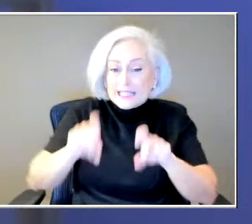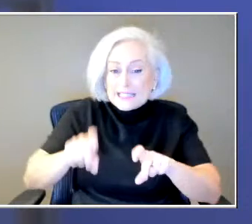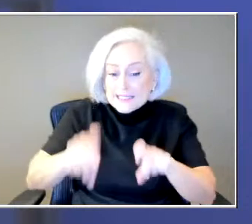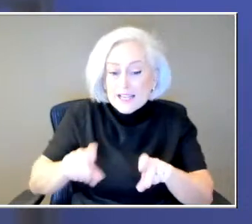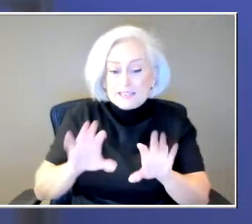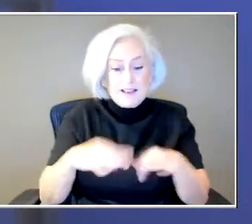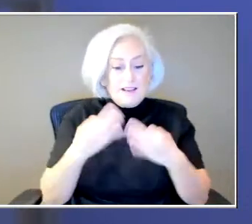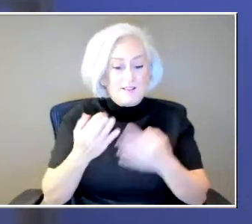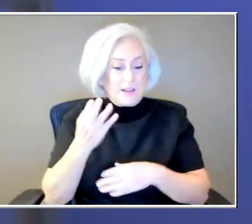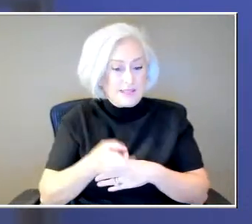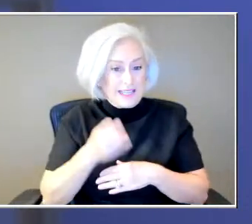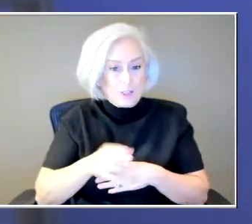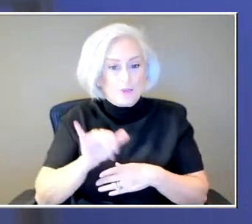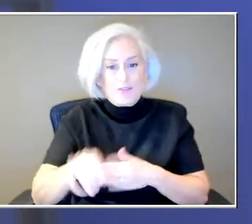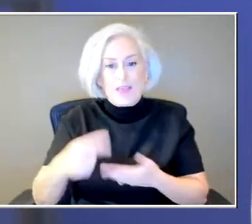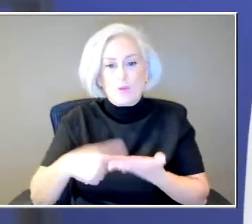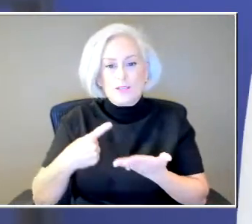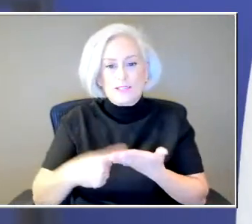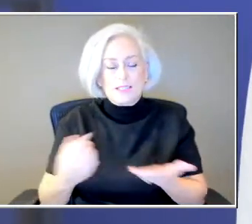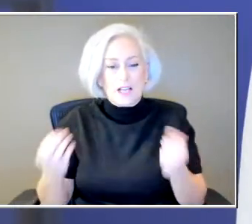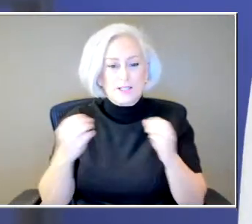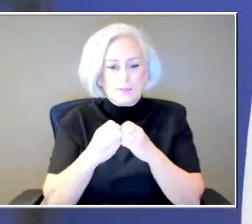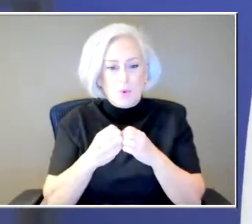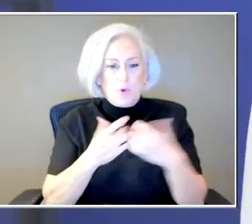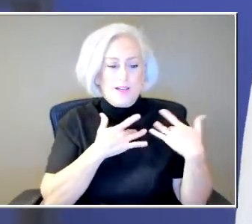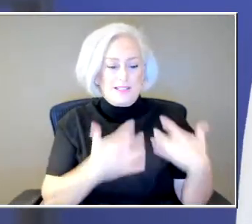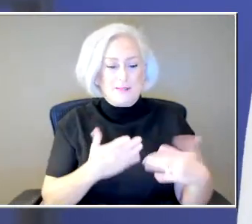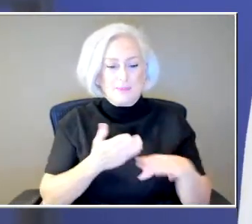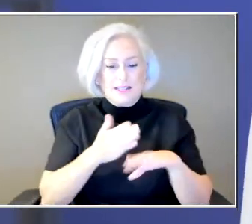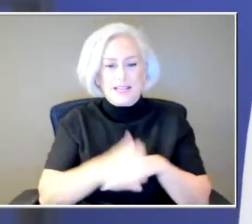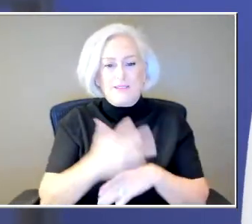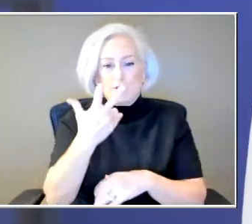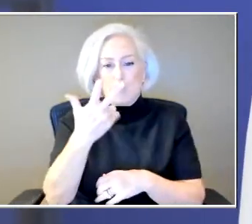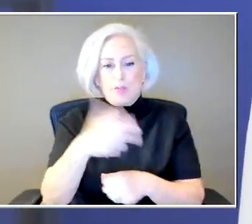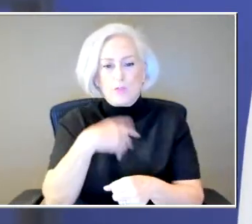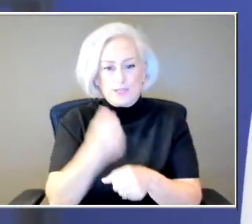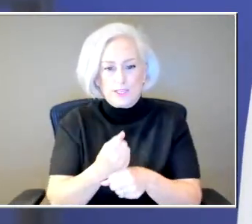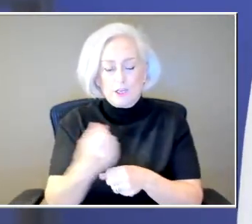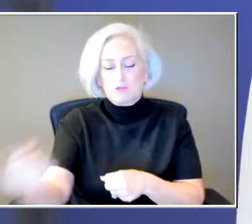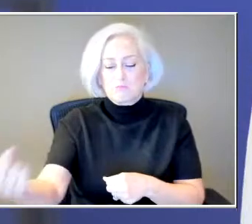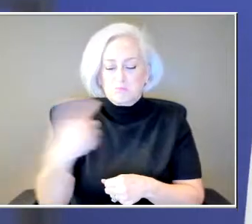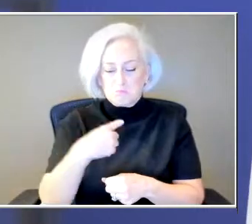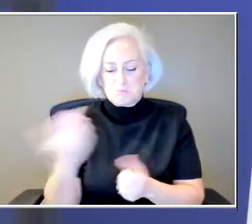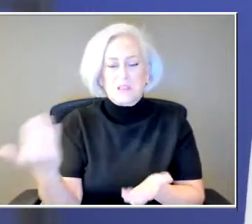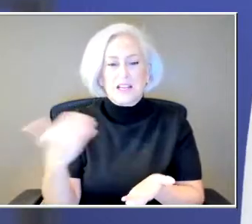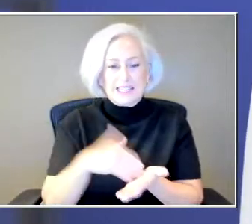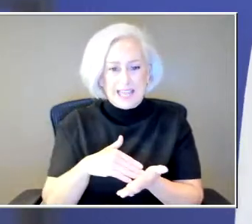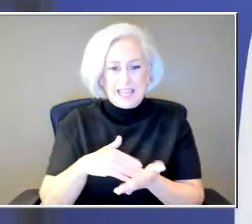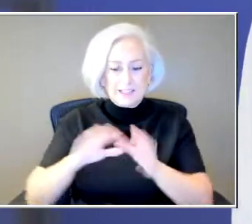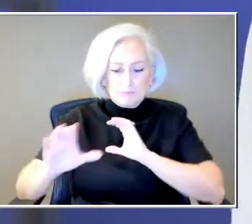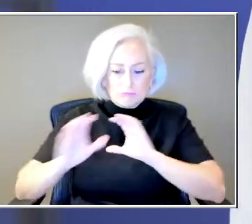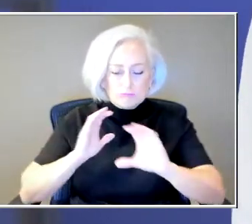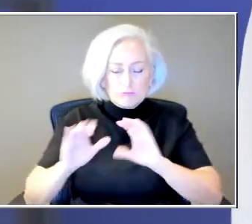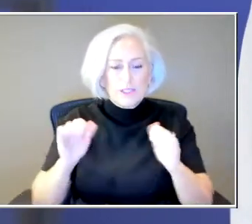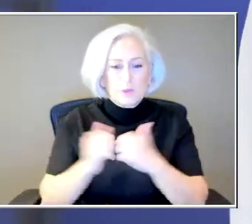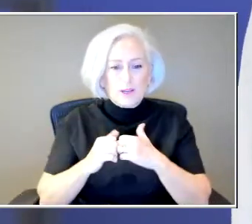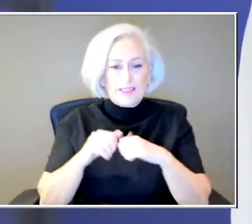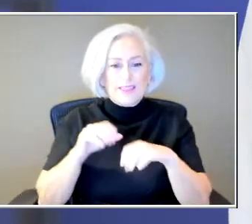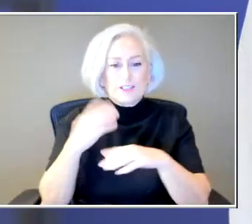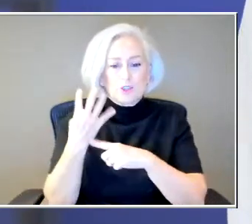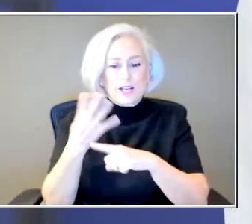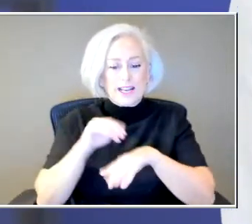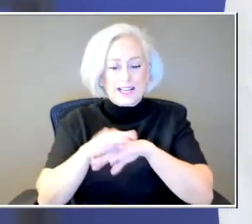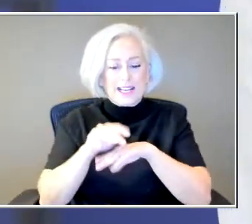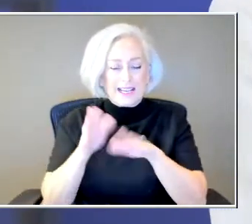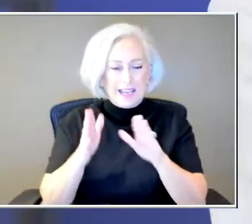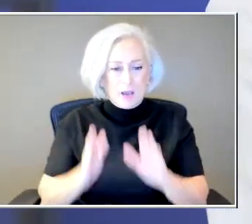would be discussed. Typically, we would say after 3 years. Just come back and have a conversation with a genetic counselor, or at least